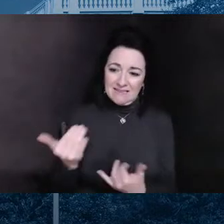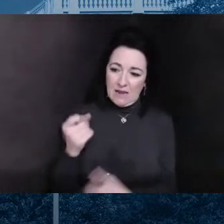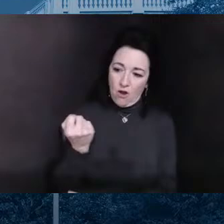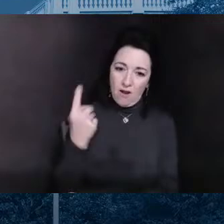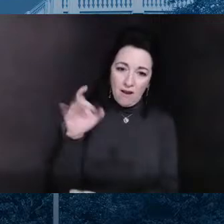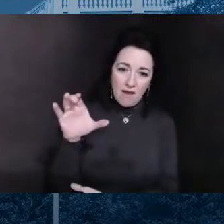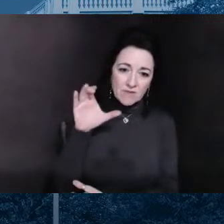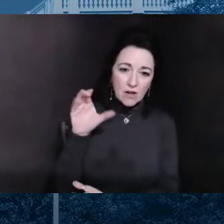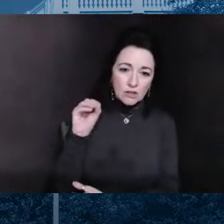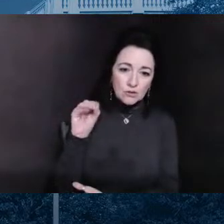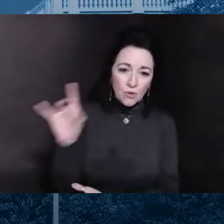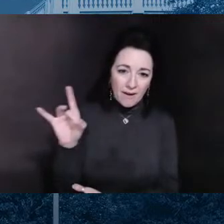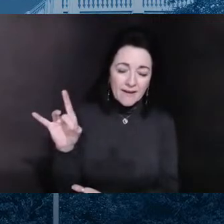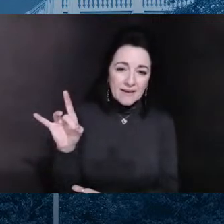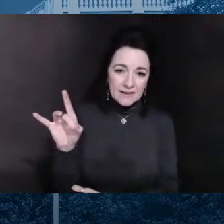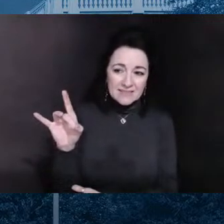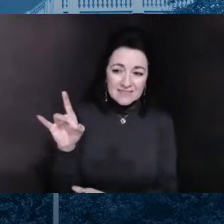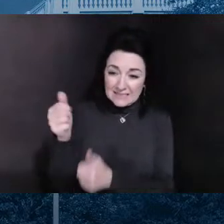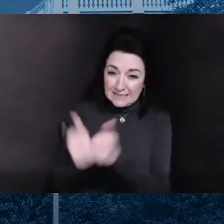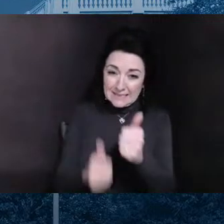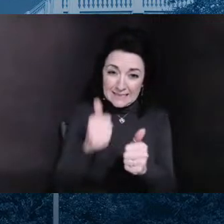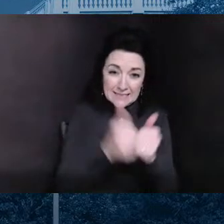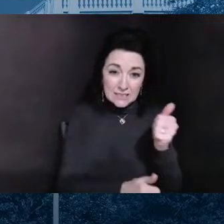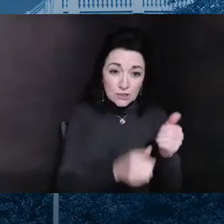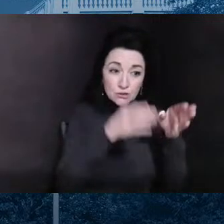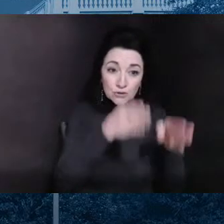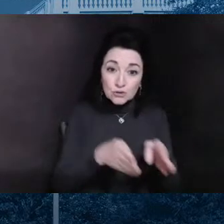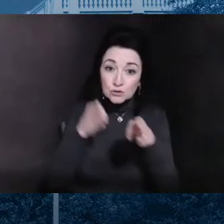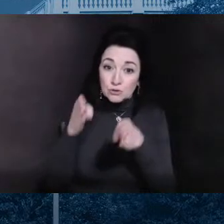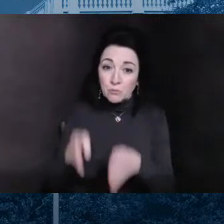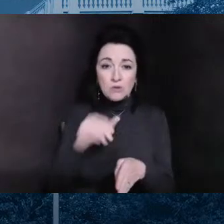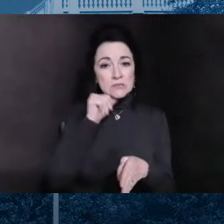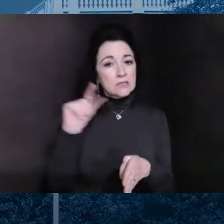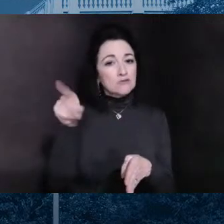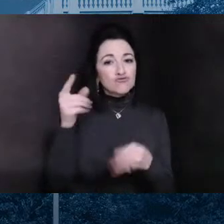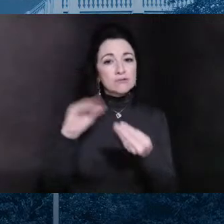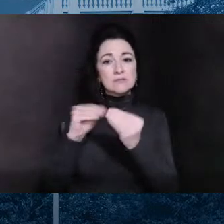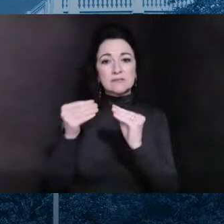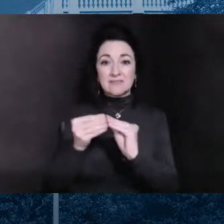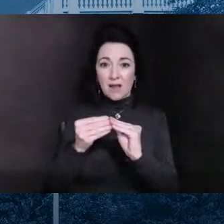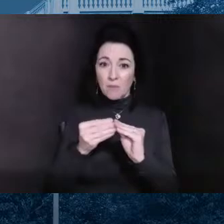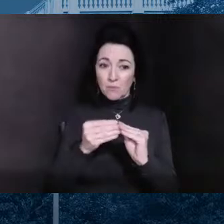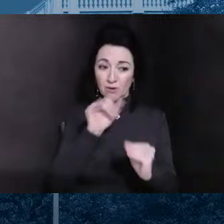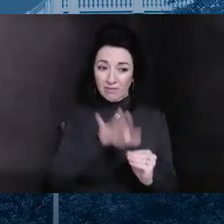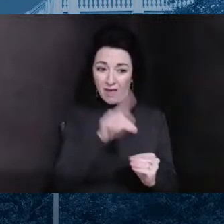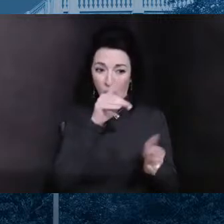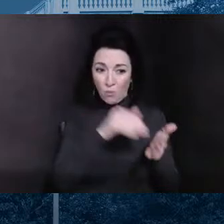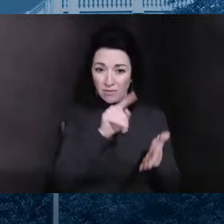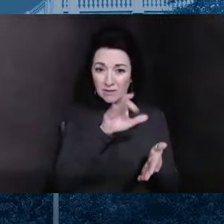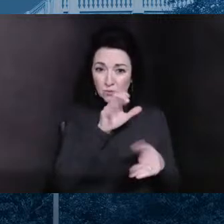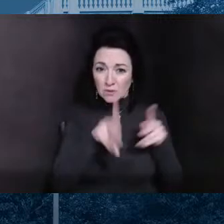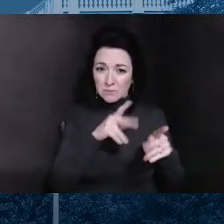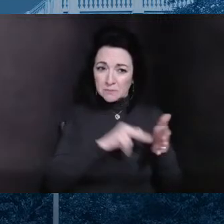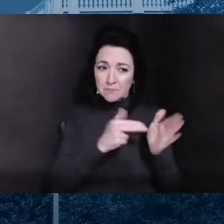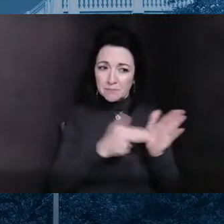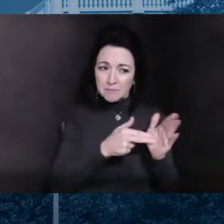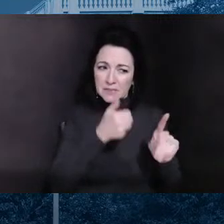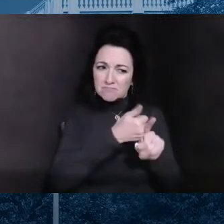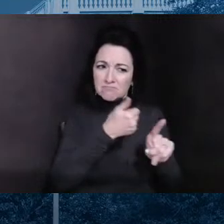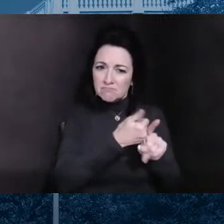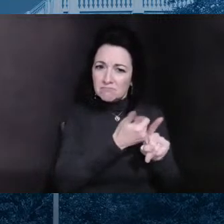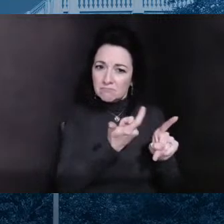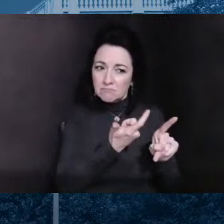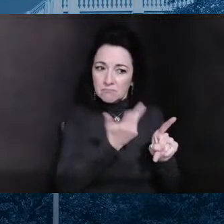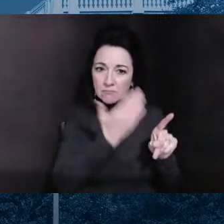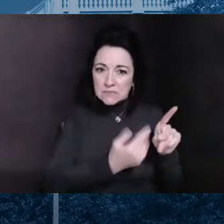1,108, each one a precious life, someone's parent, relative, neighbor, and really what we